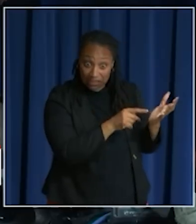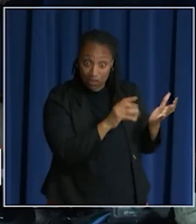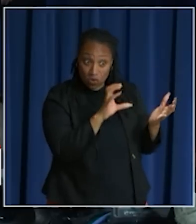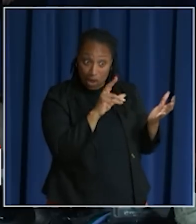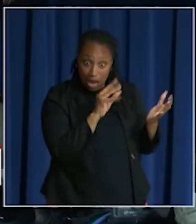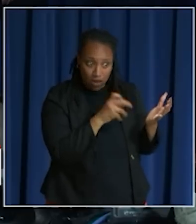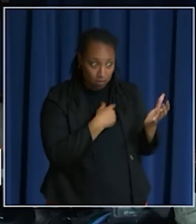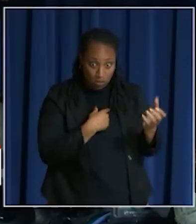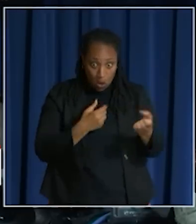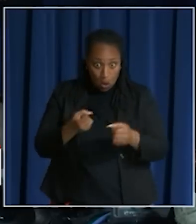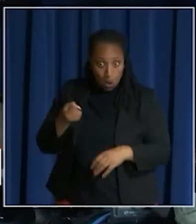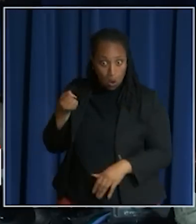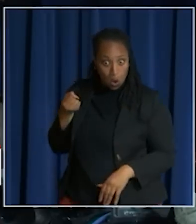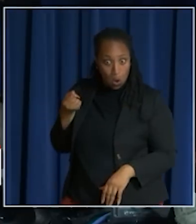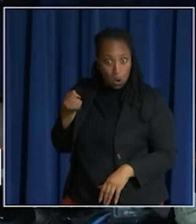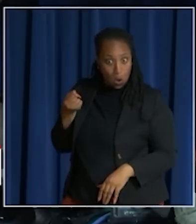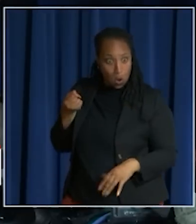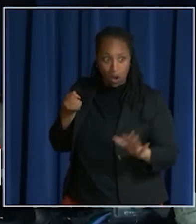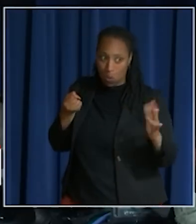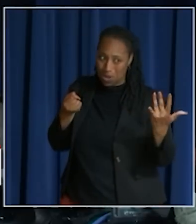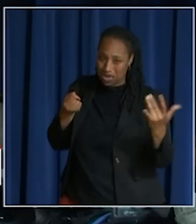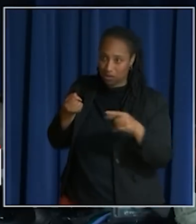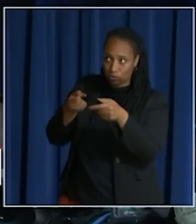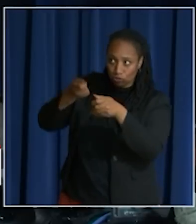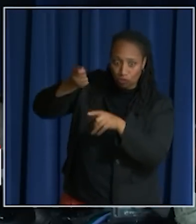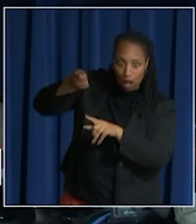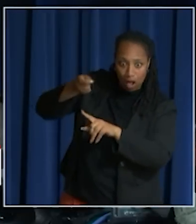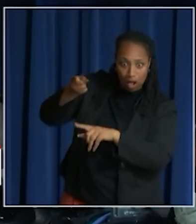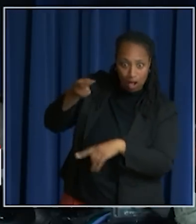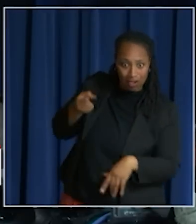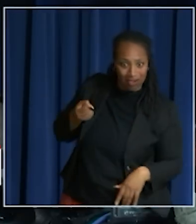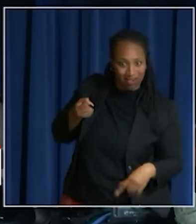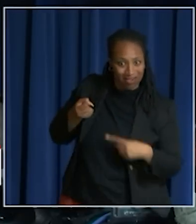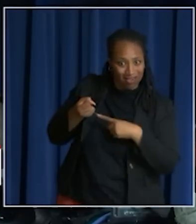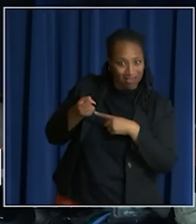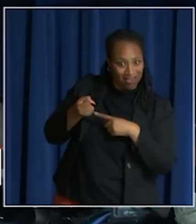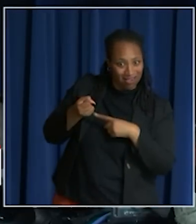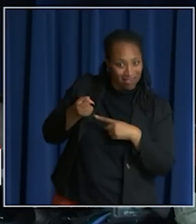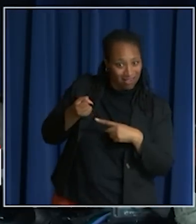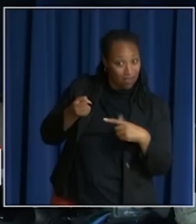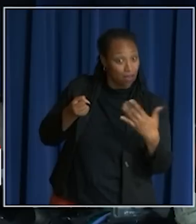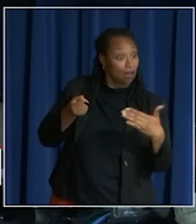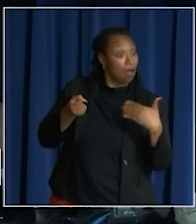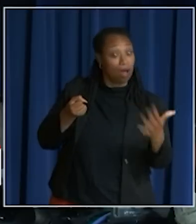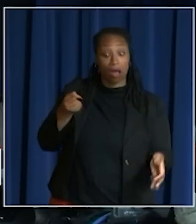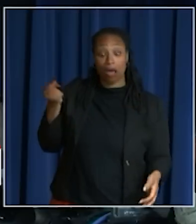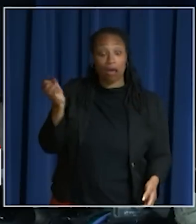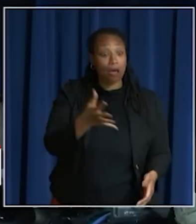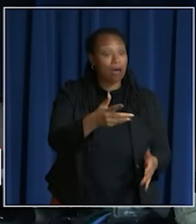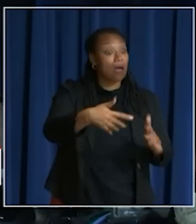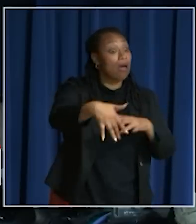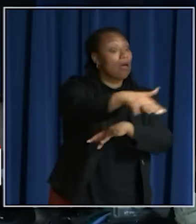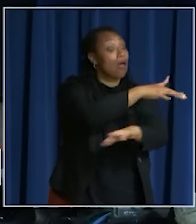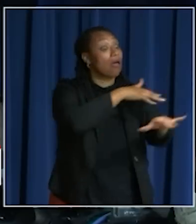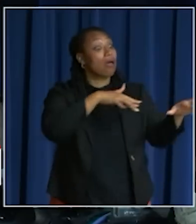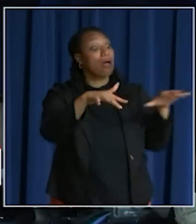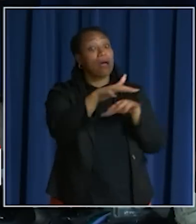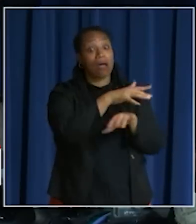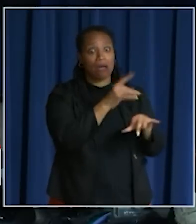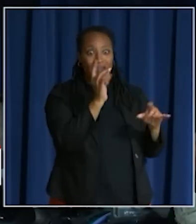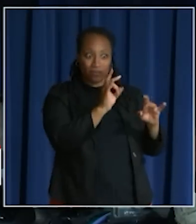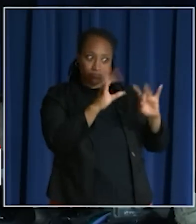that provision has led to our very substantial decrease in shootings and